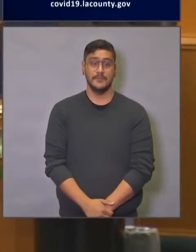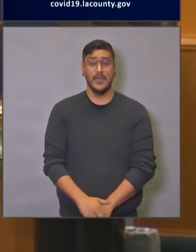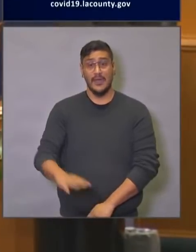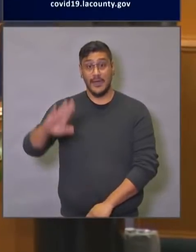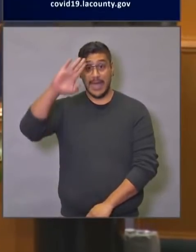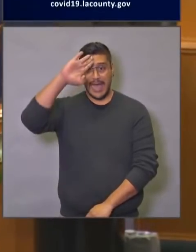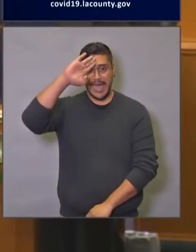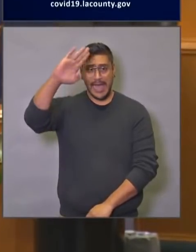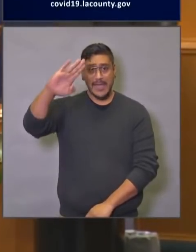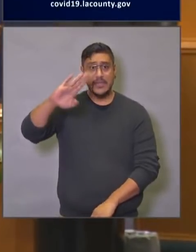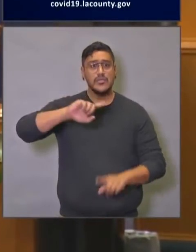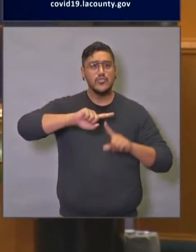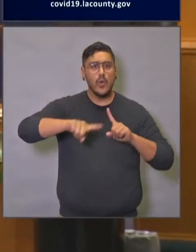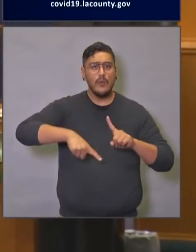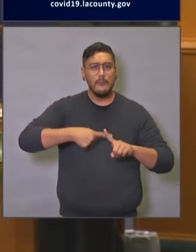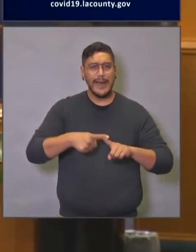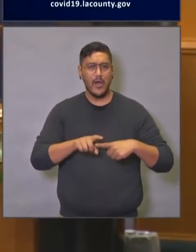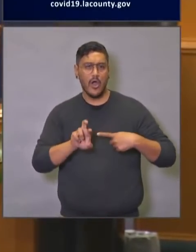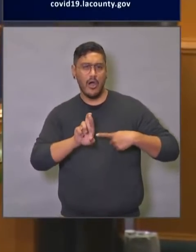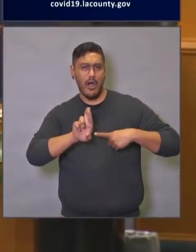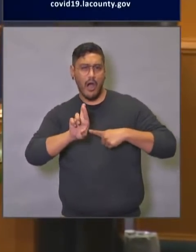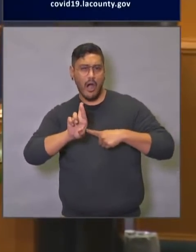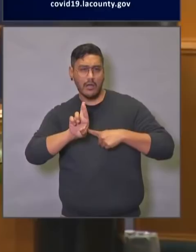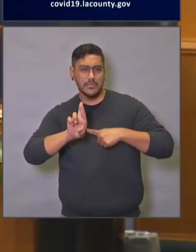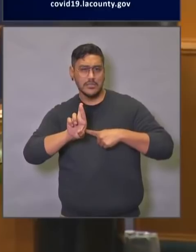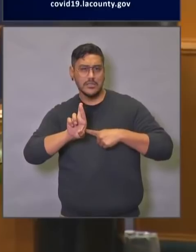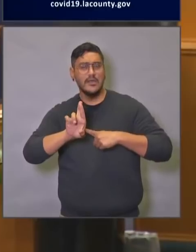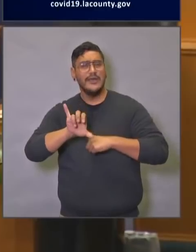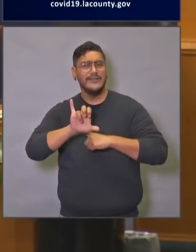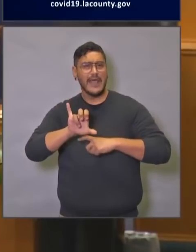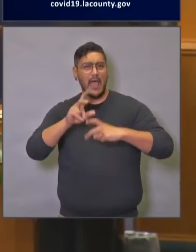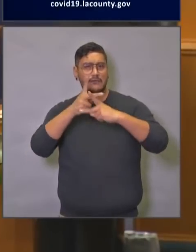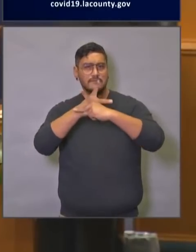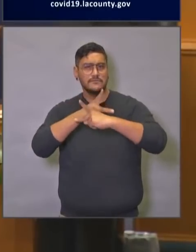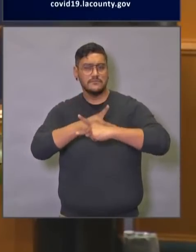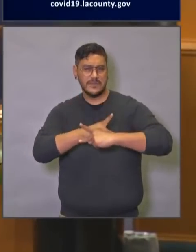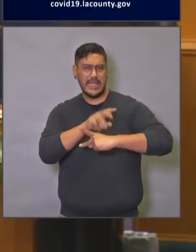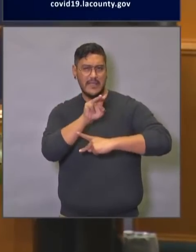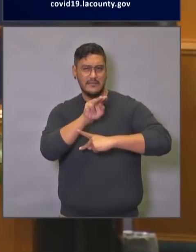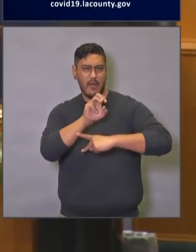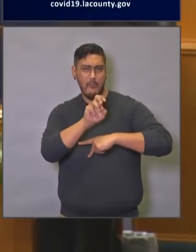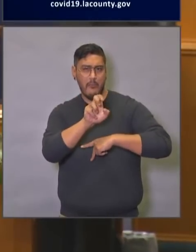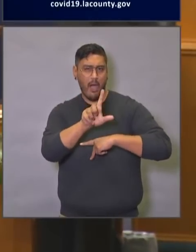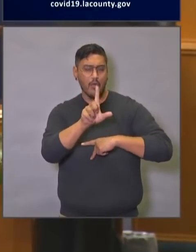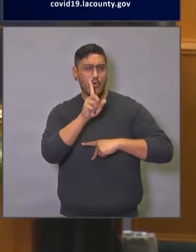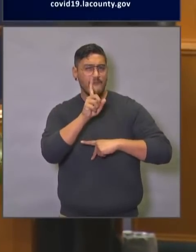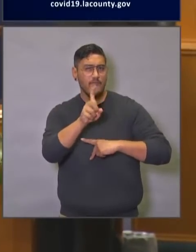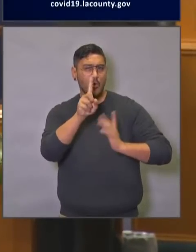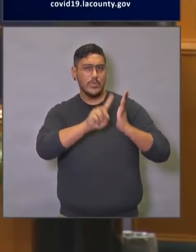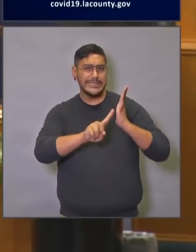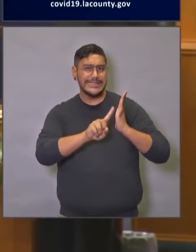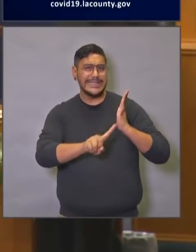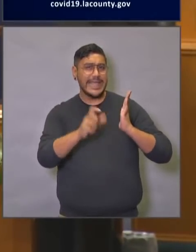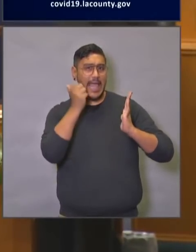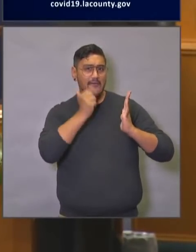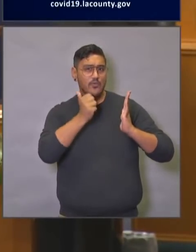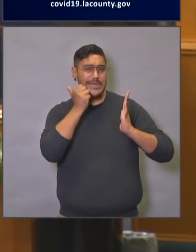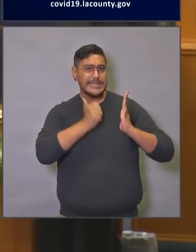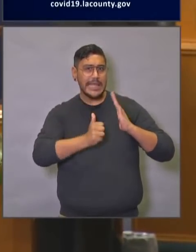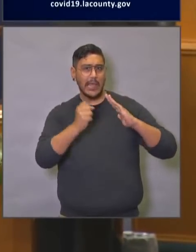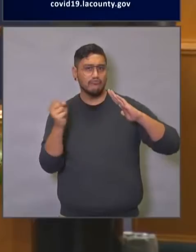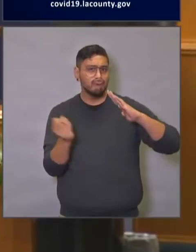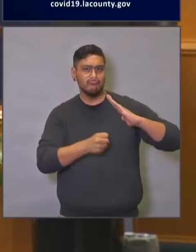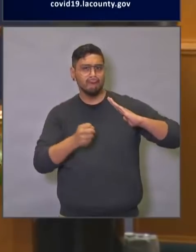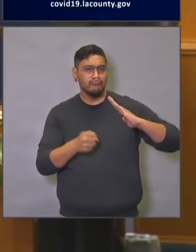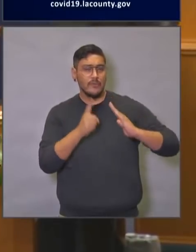Hi, so with respect to the R is calculated in the model in looking at those daily hospitalization and bed